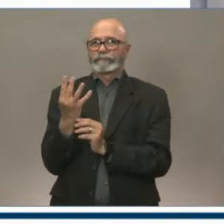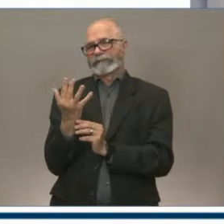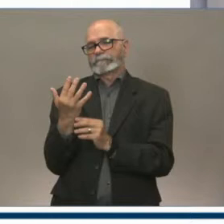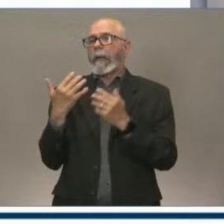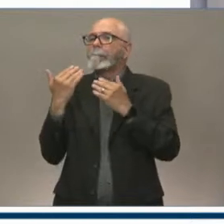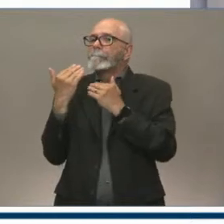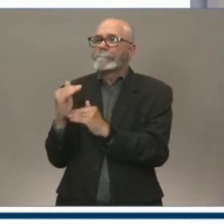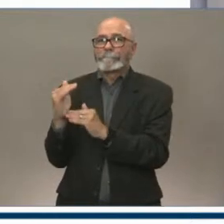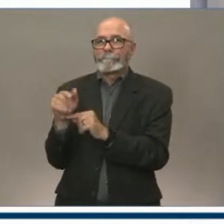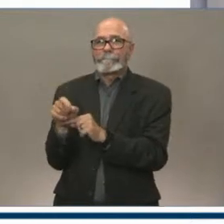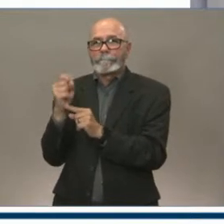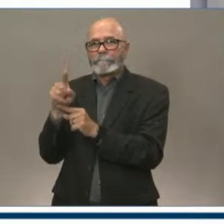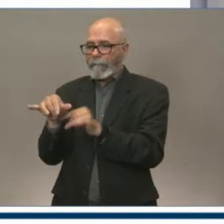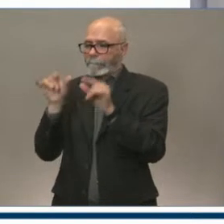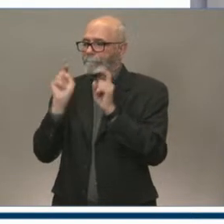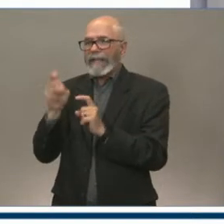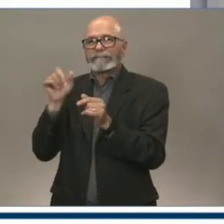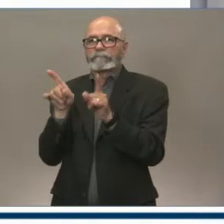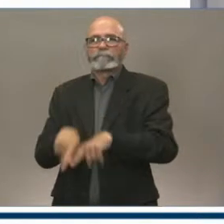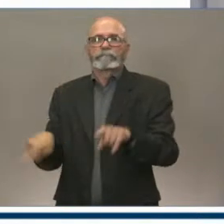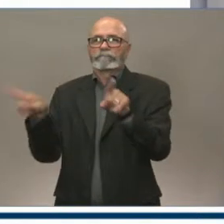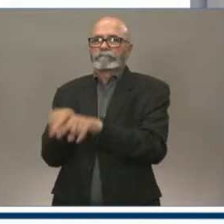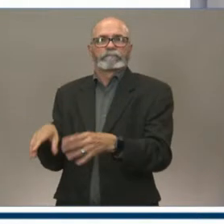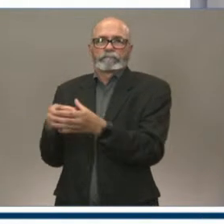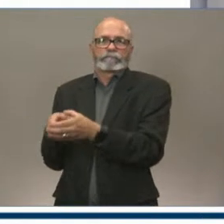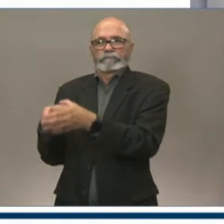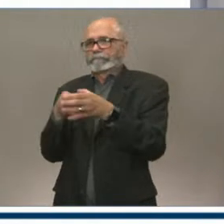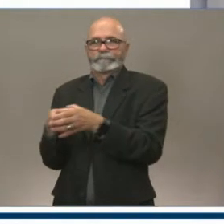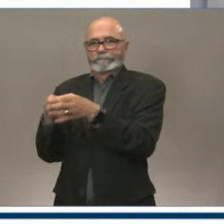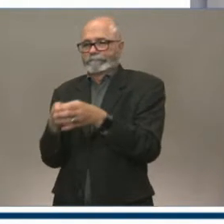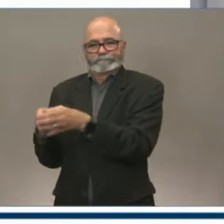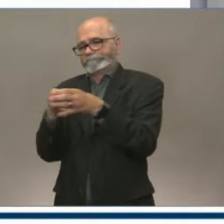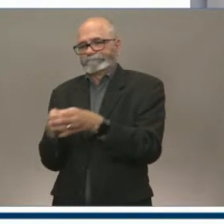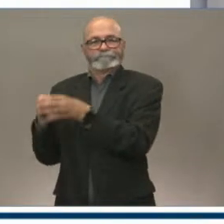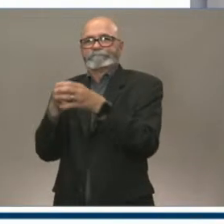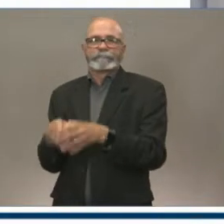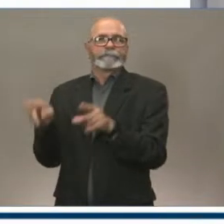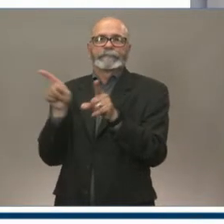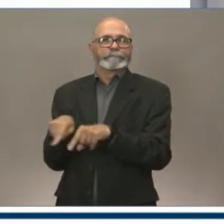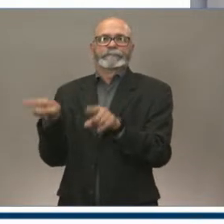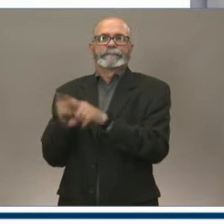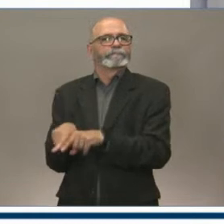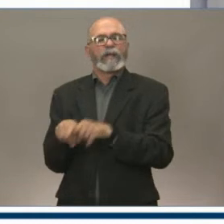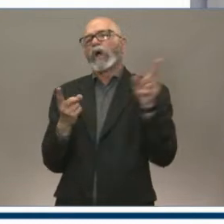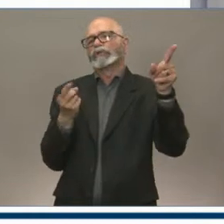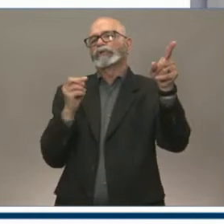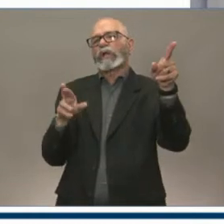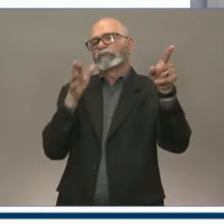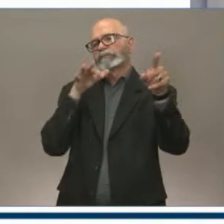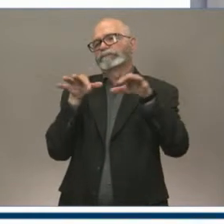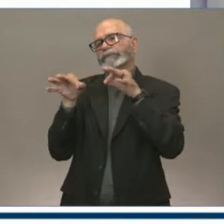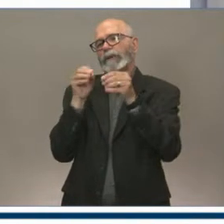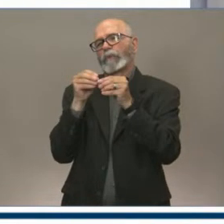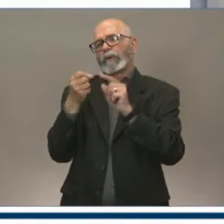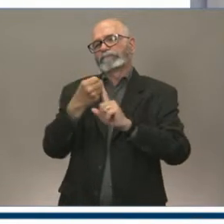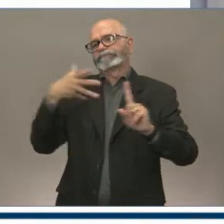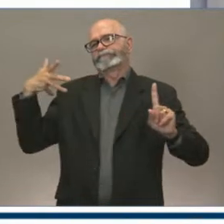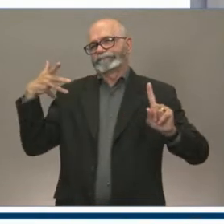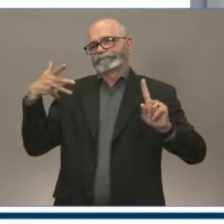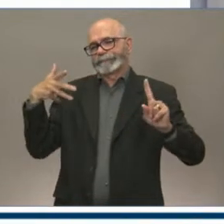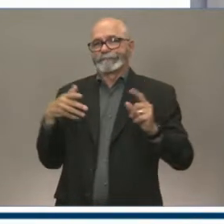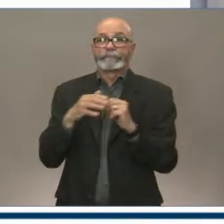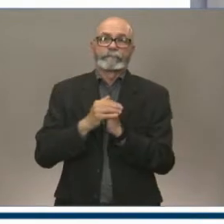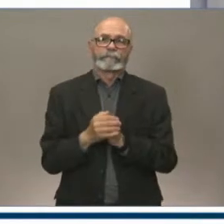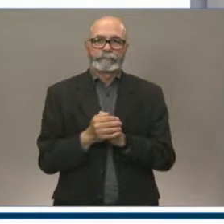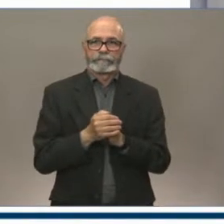people need to stay consistent with that social limit, and Dr. Strang can give you more details on that as well. That